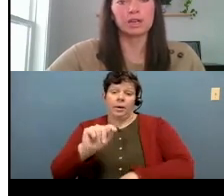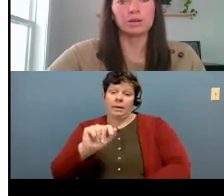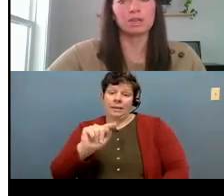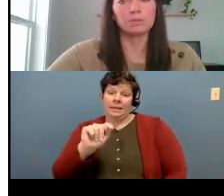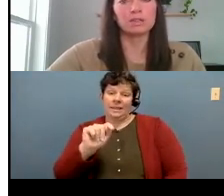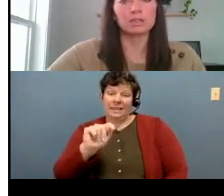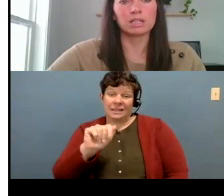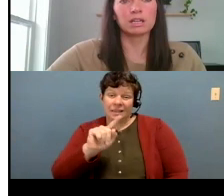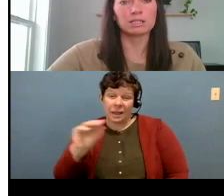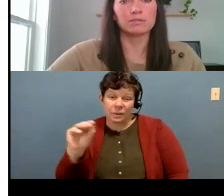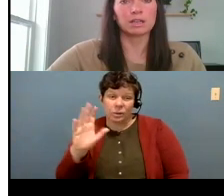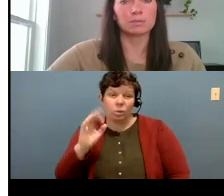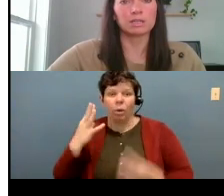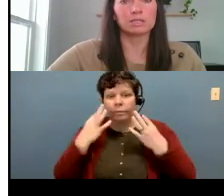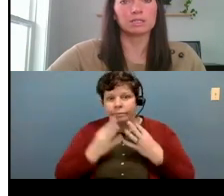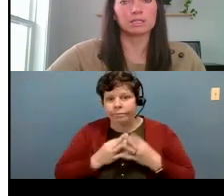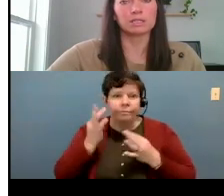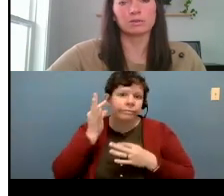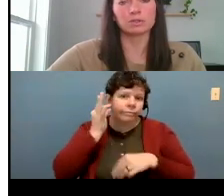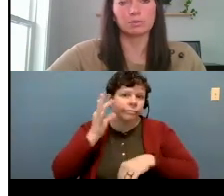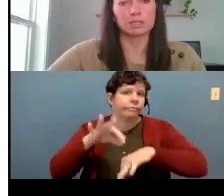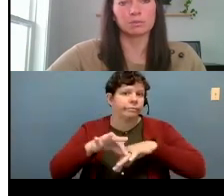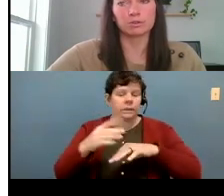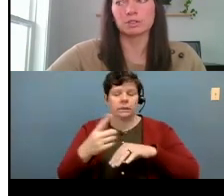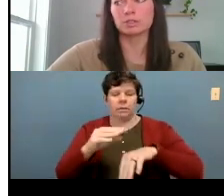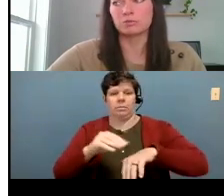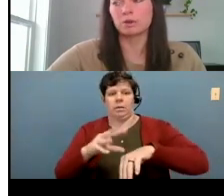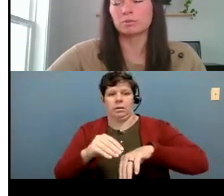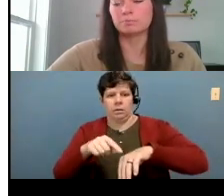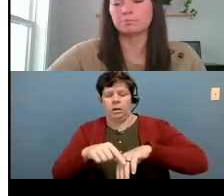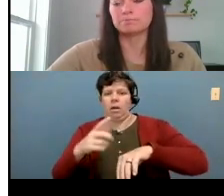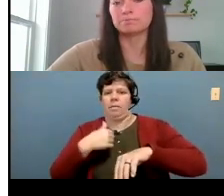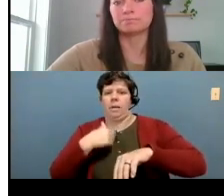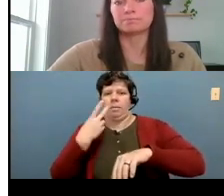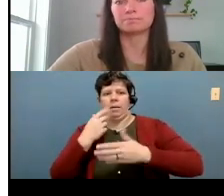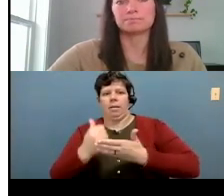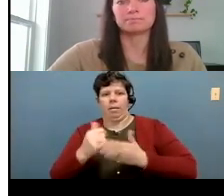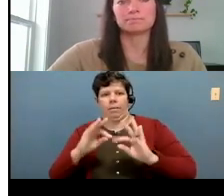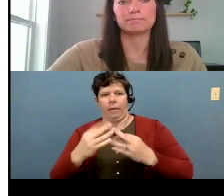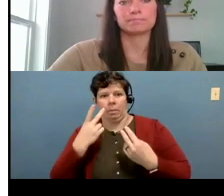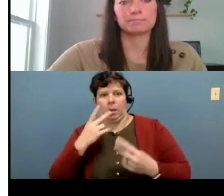jewelry may be the key identifying piece that sticks out to a missing person's loved one.